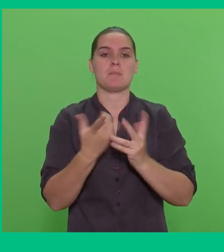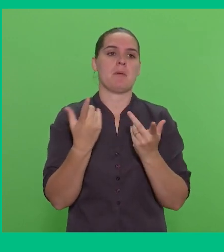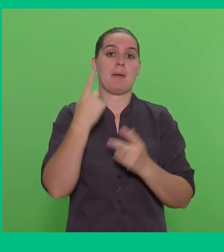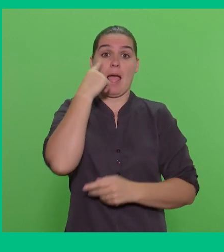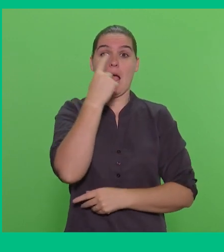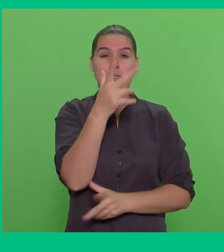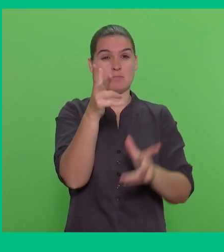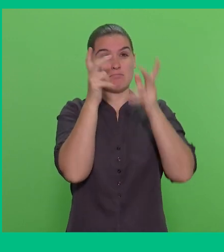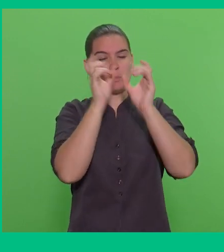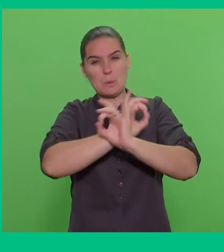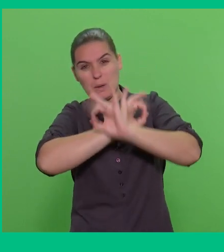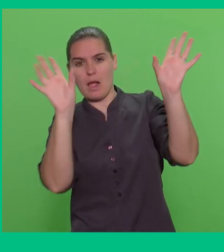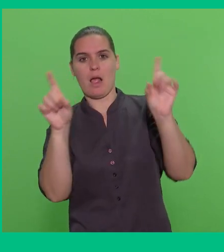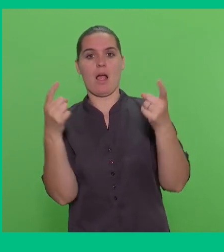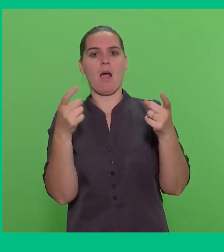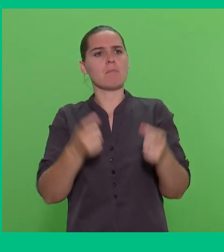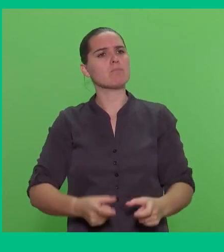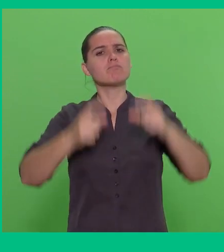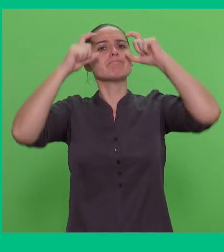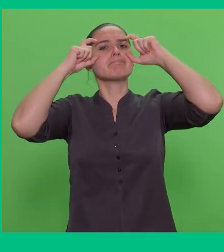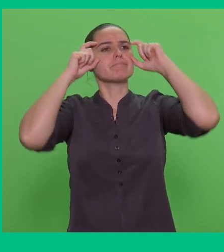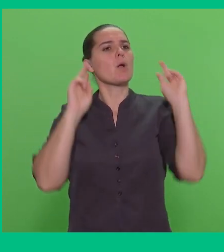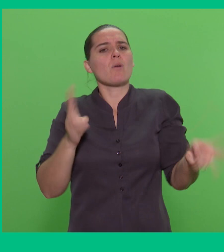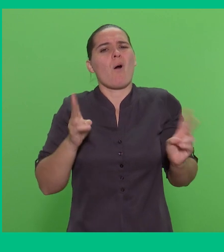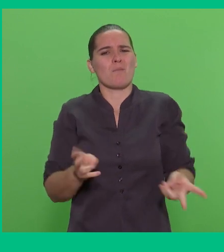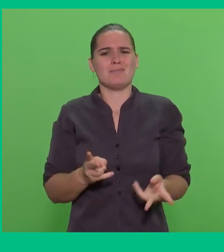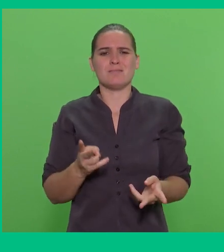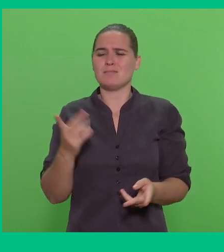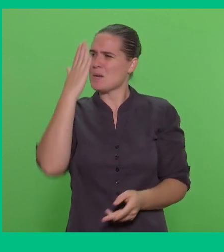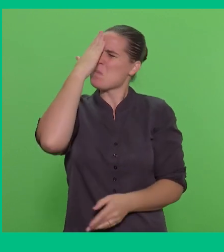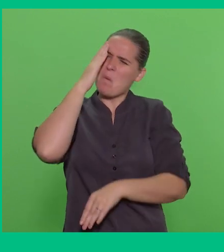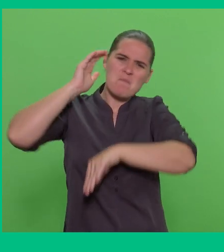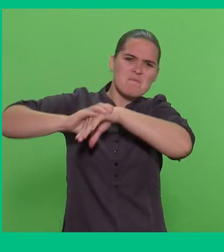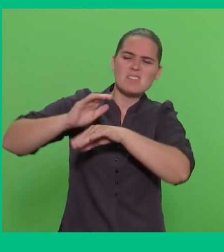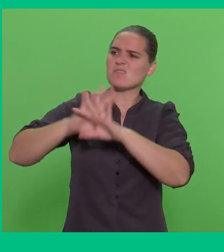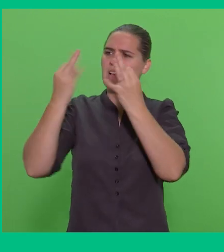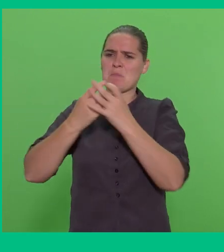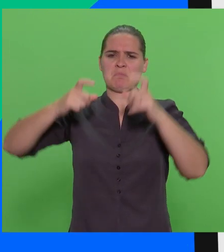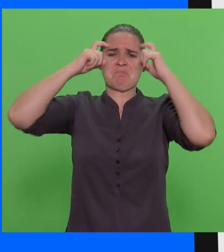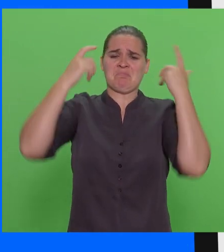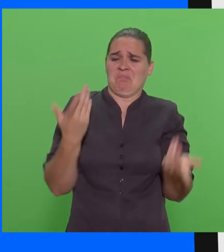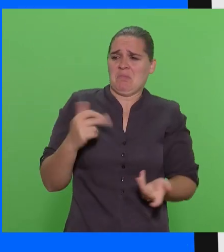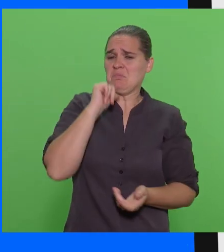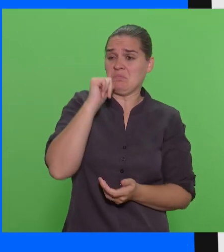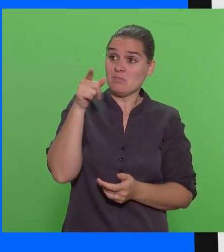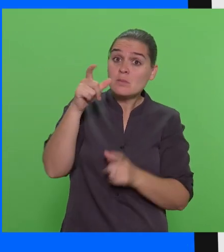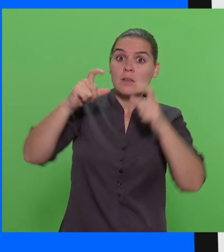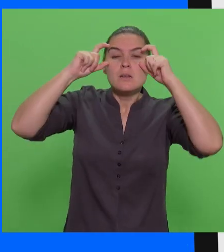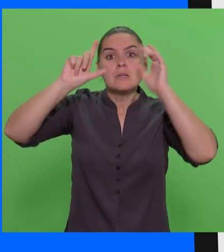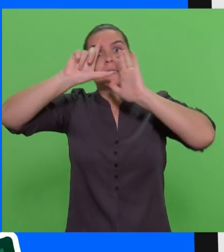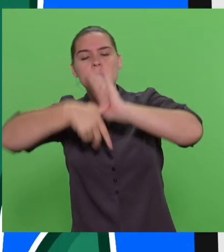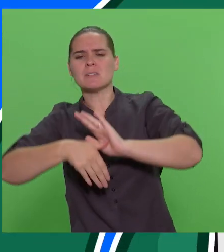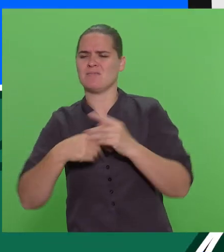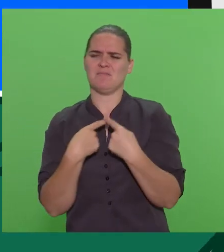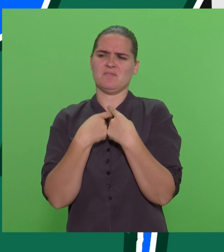For example, many people are nearsighted and wear spectacles every day to be able to see clearly. We all know many people who